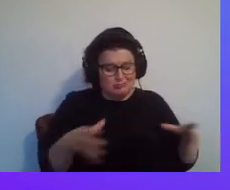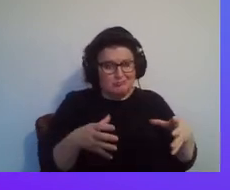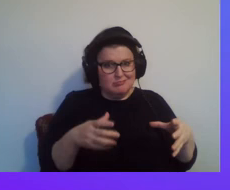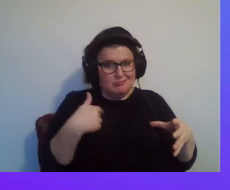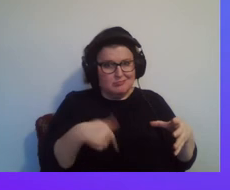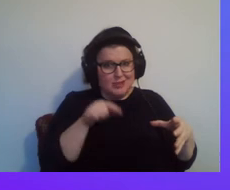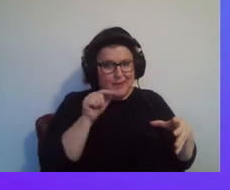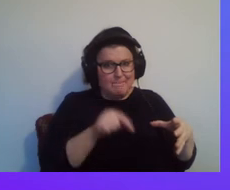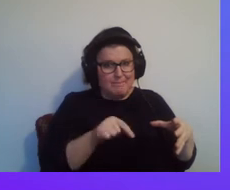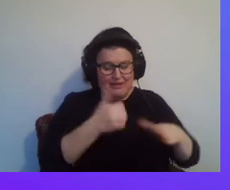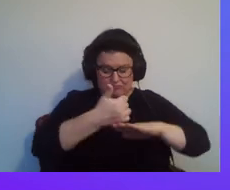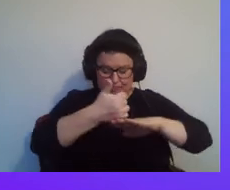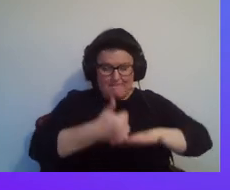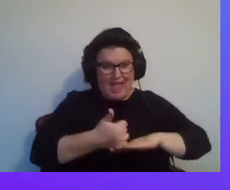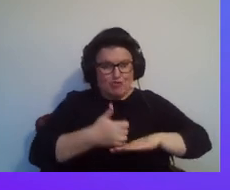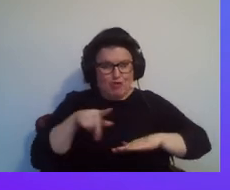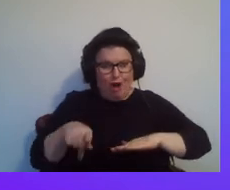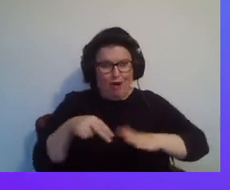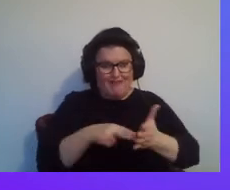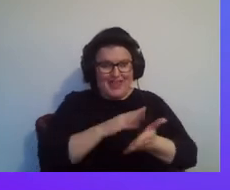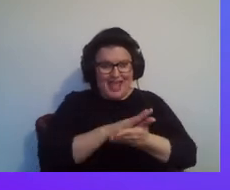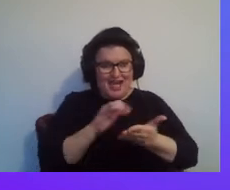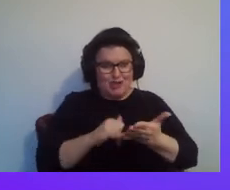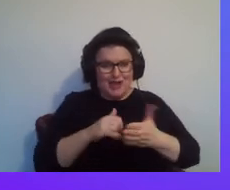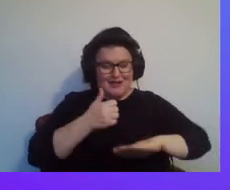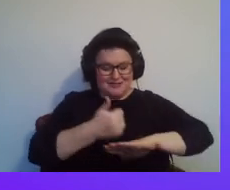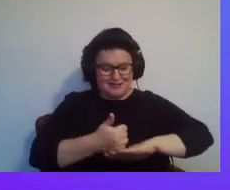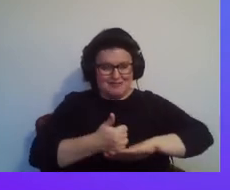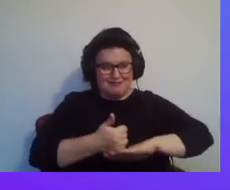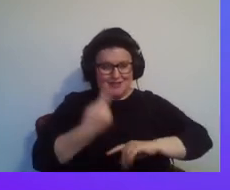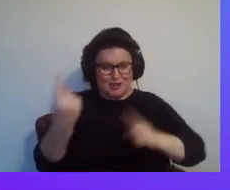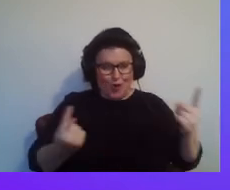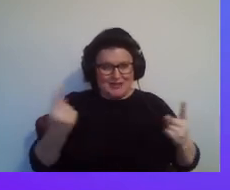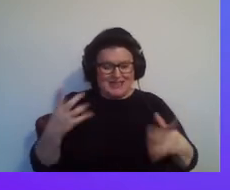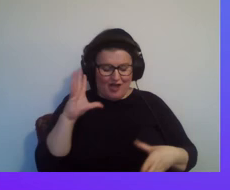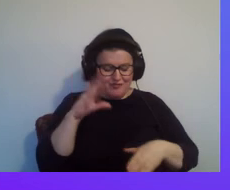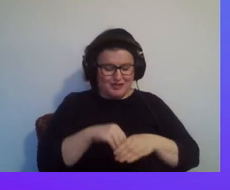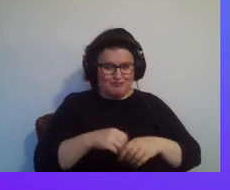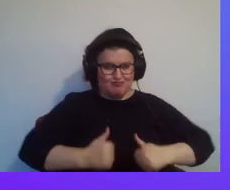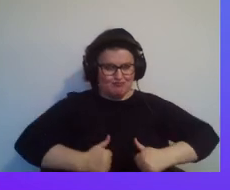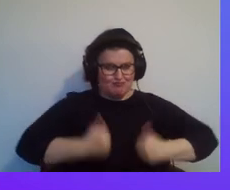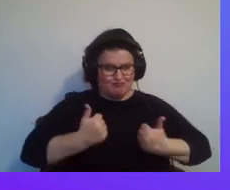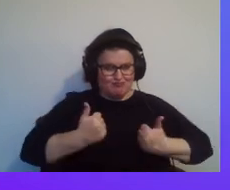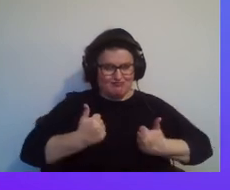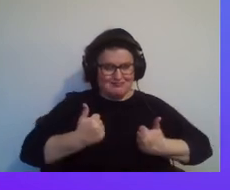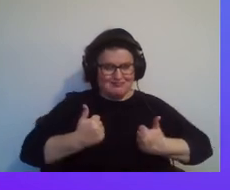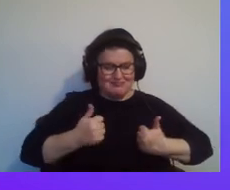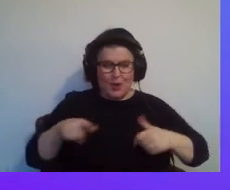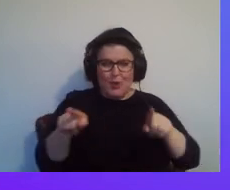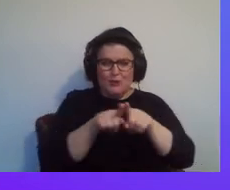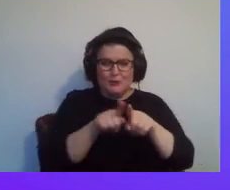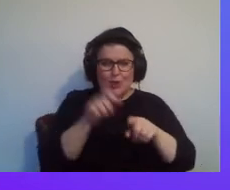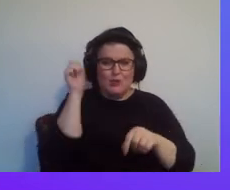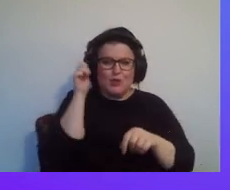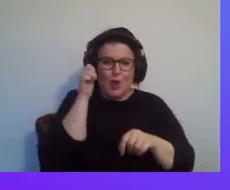the NHS, and we're very proud of that. But the reality is, of course, many will also know of the